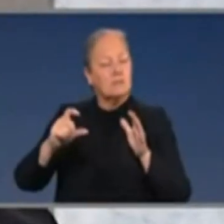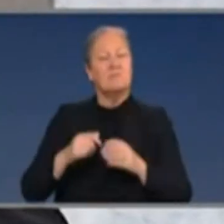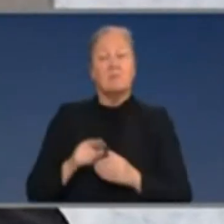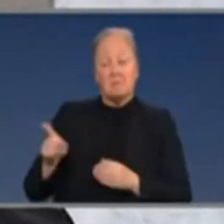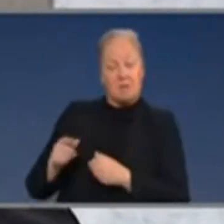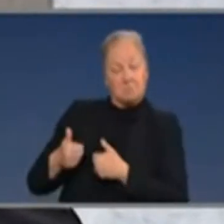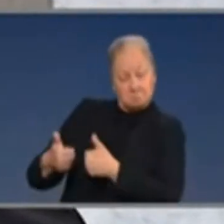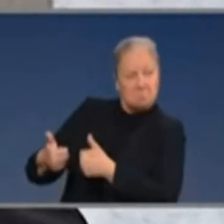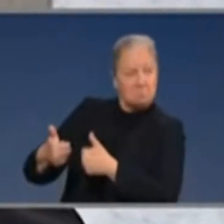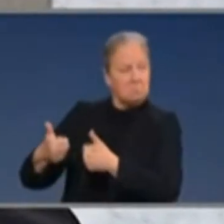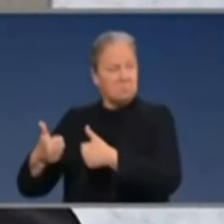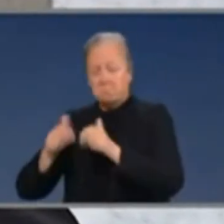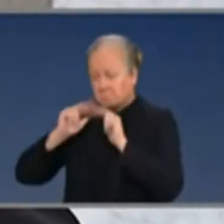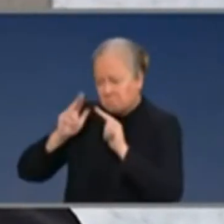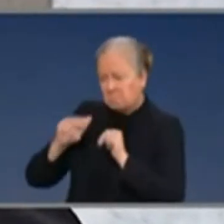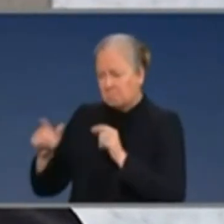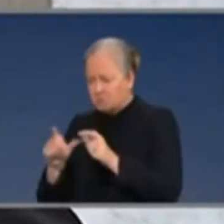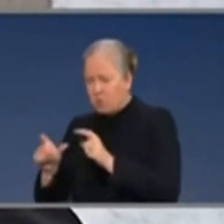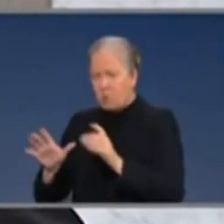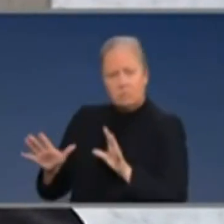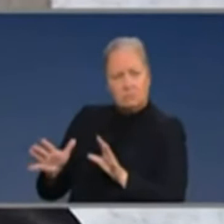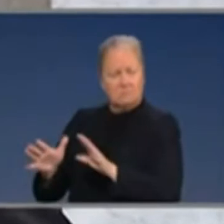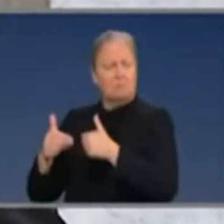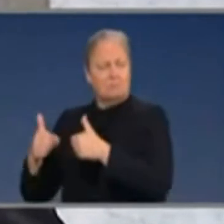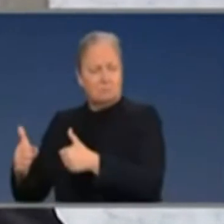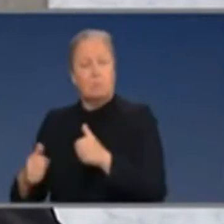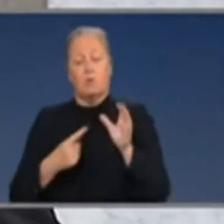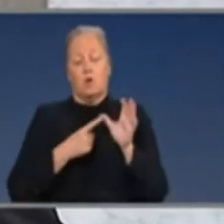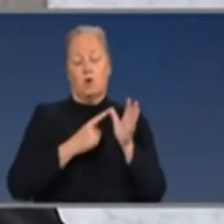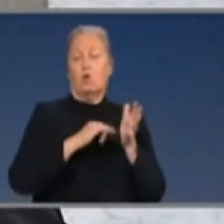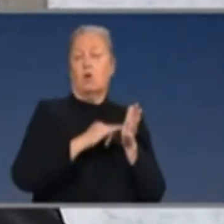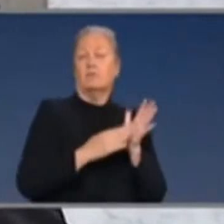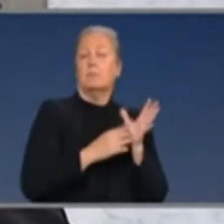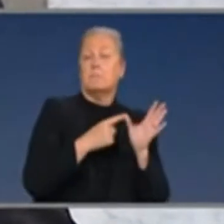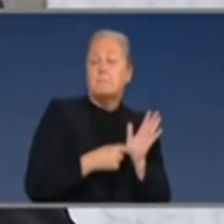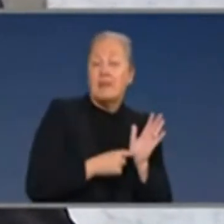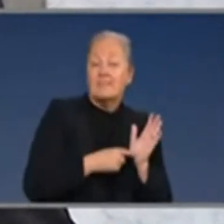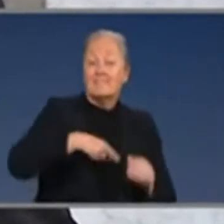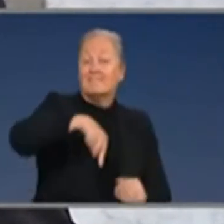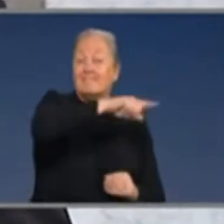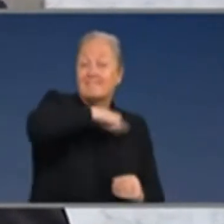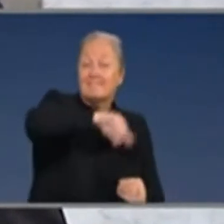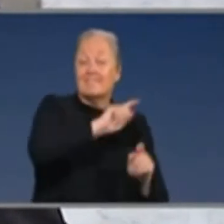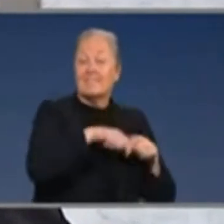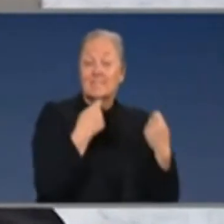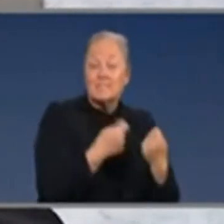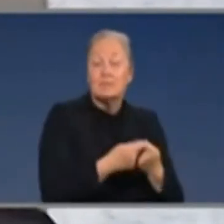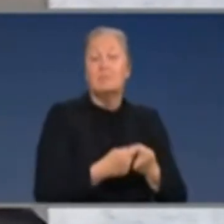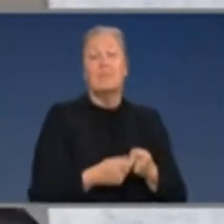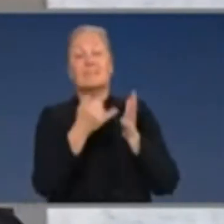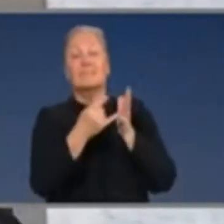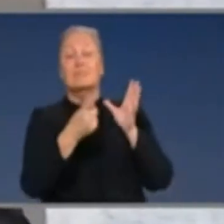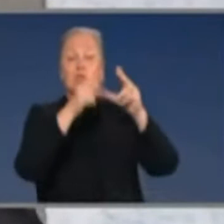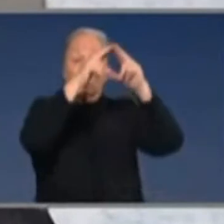that they are being managed well within those facilities. But the AUSMAT teams, so the first of those arrived today. Teams of